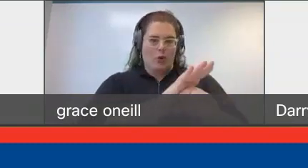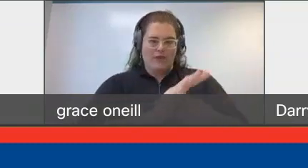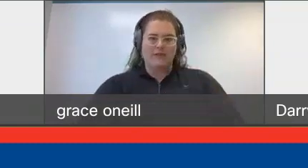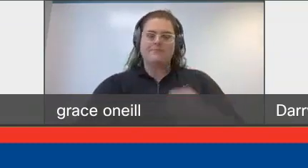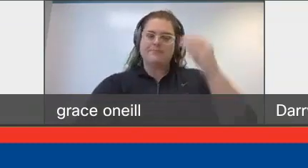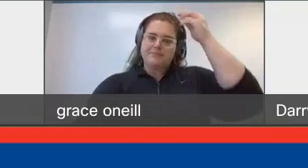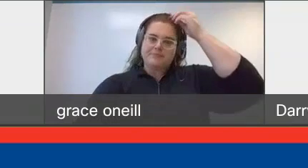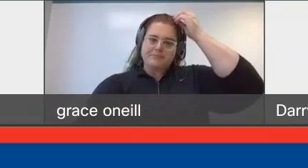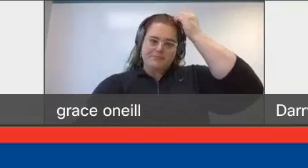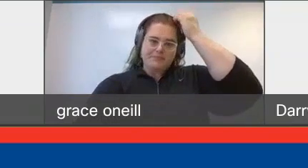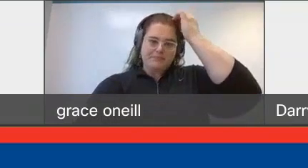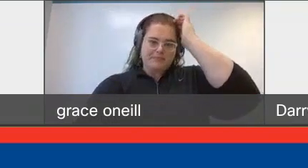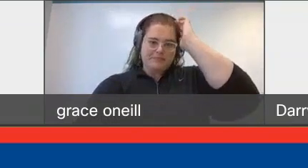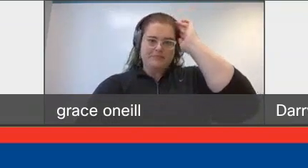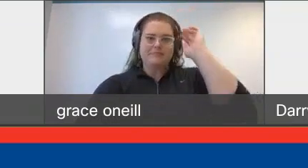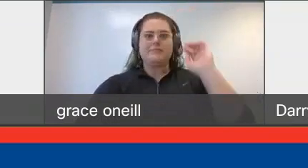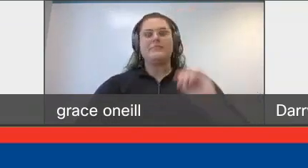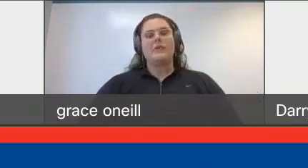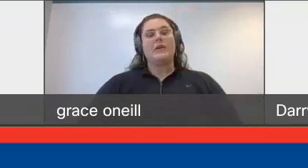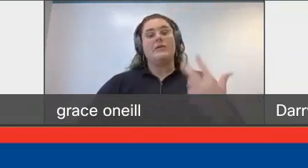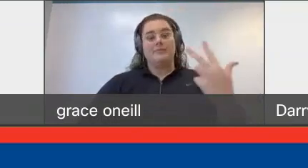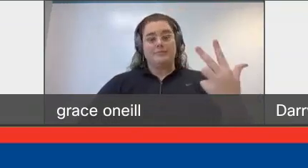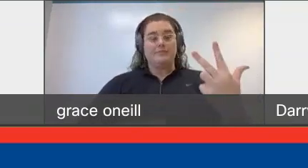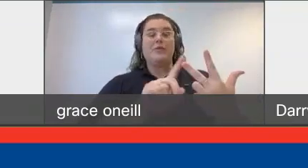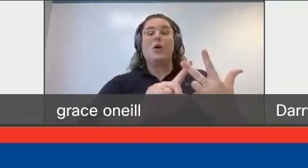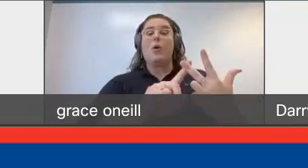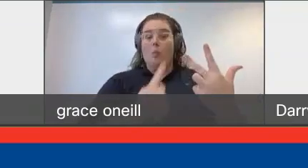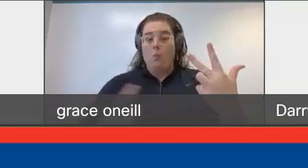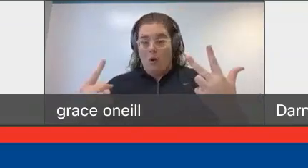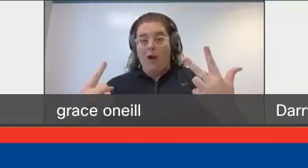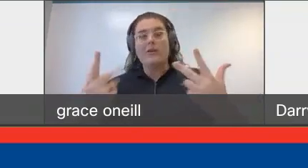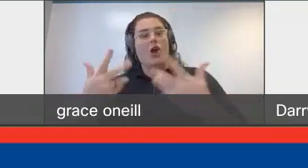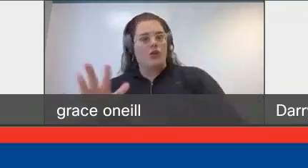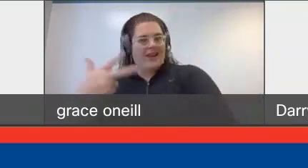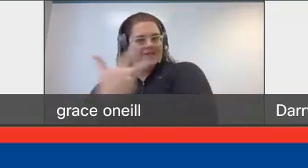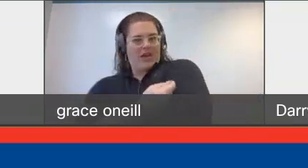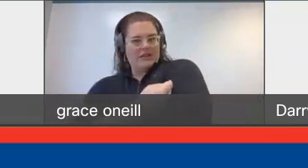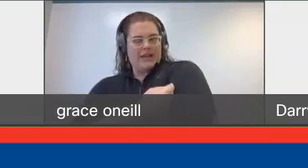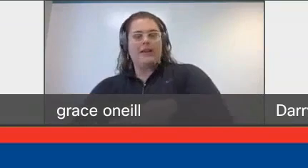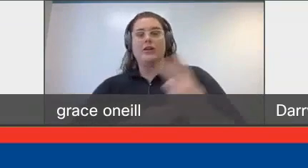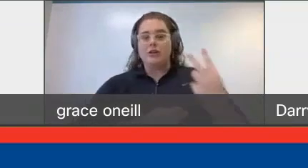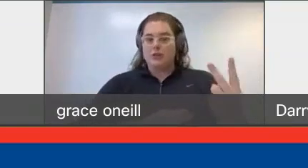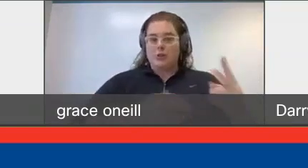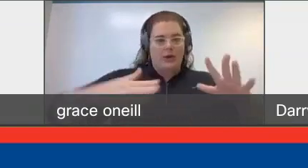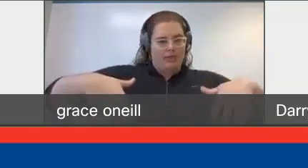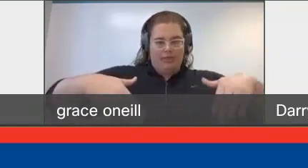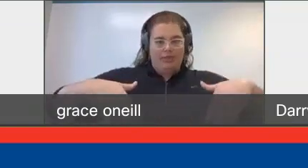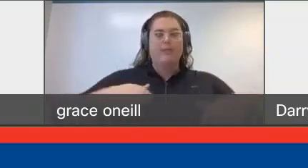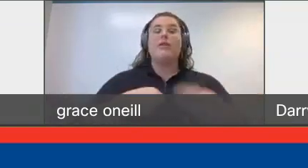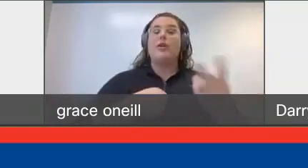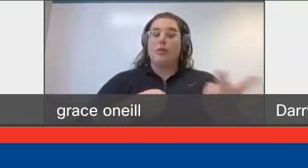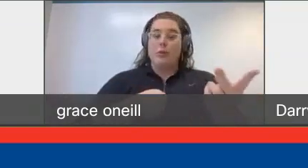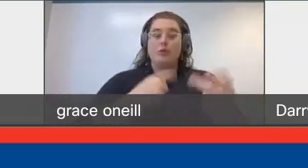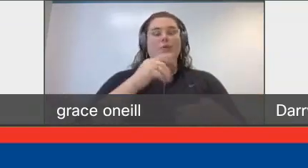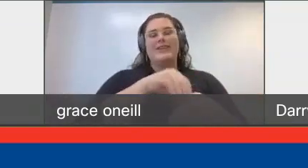One of those people had been vaccinated and 2 were unvaccinated. The 2 who were unvaccinated were a person in a natural home and one in